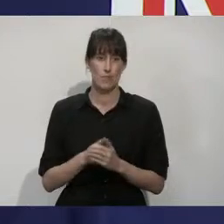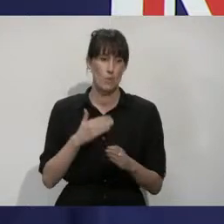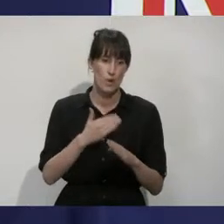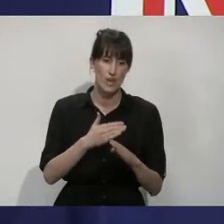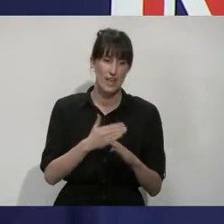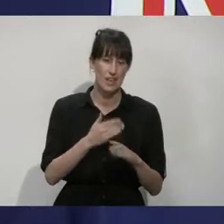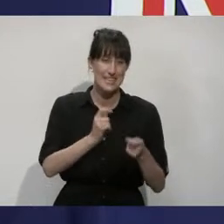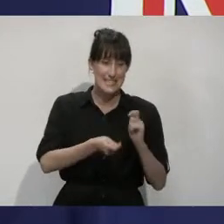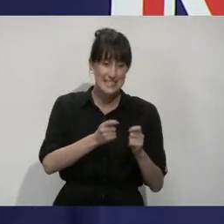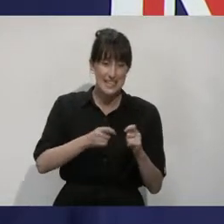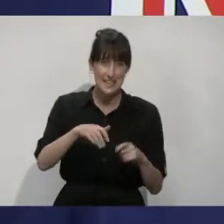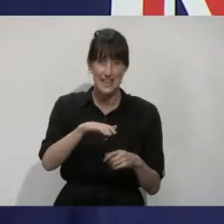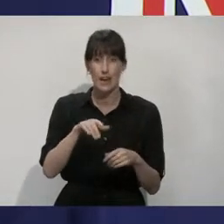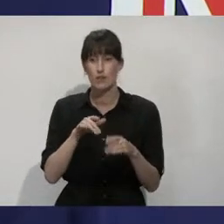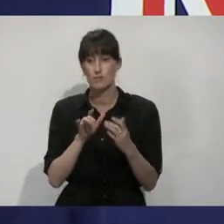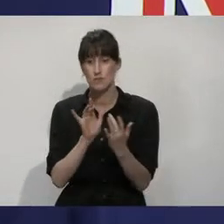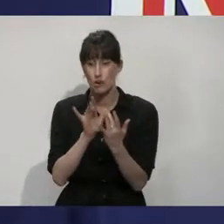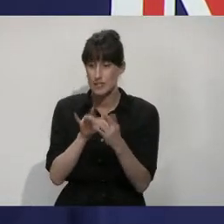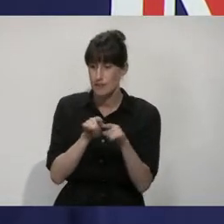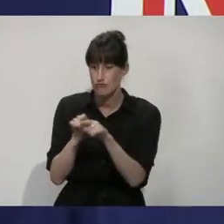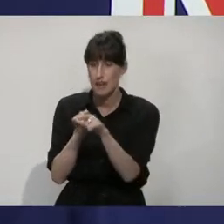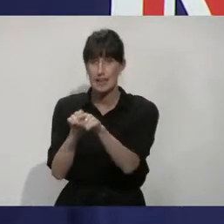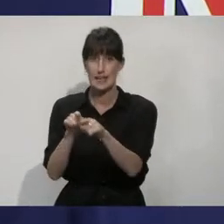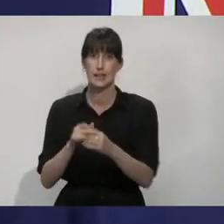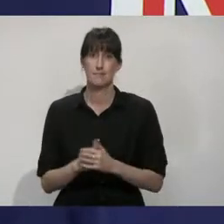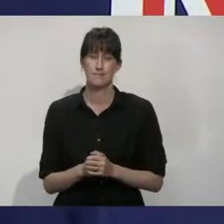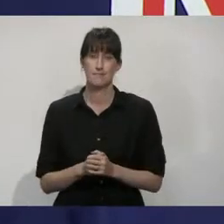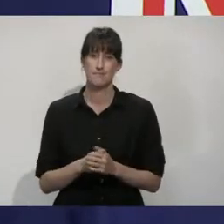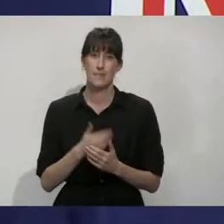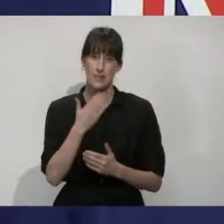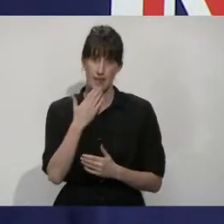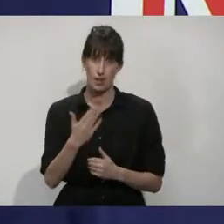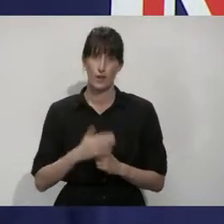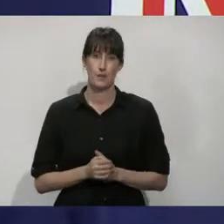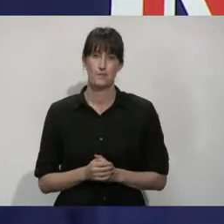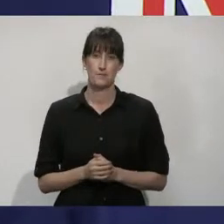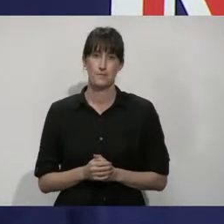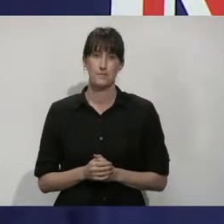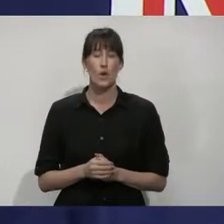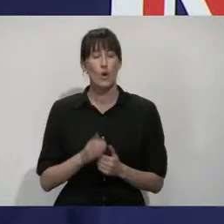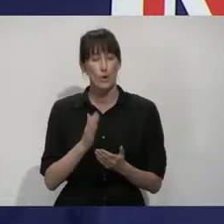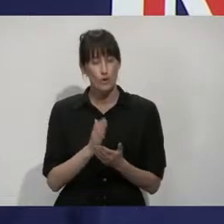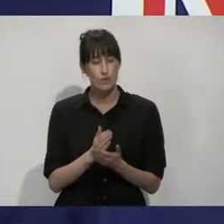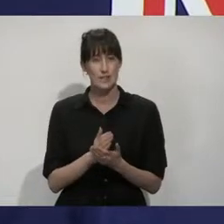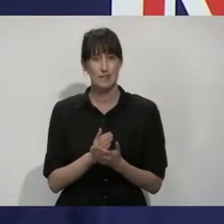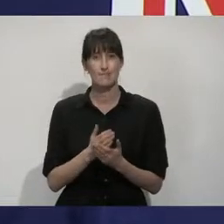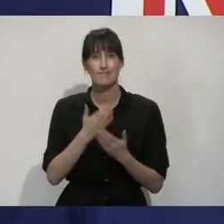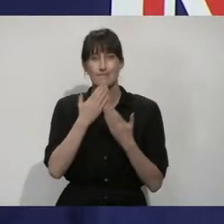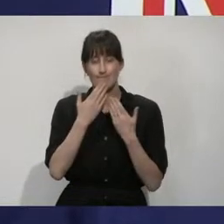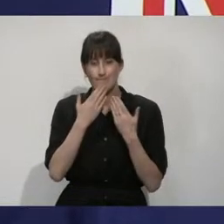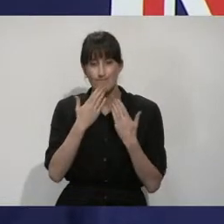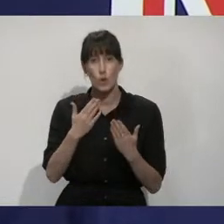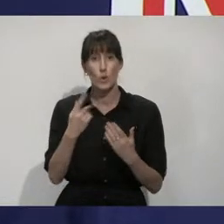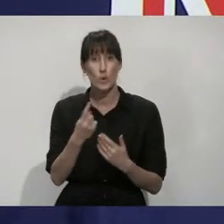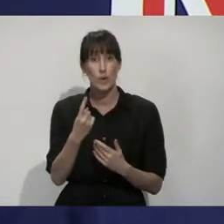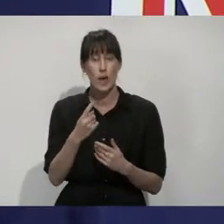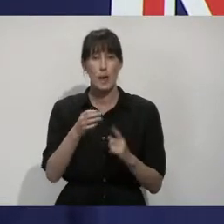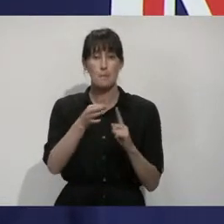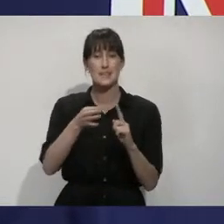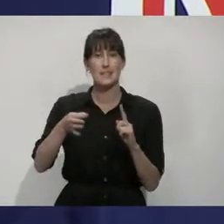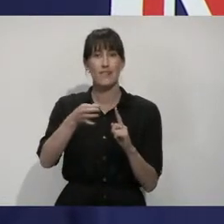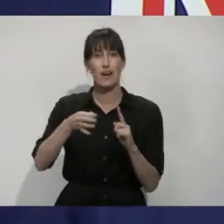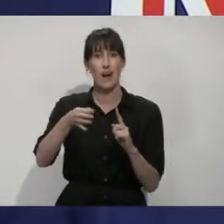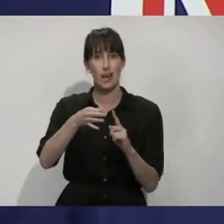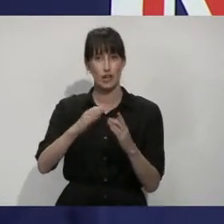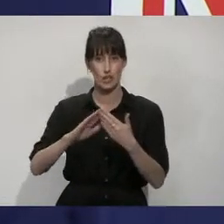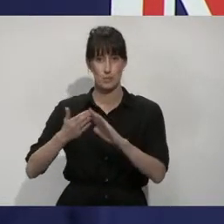on our testing and contact tracing systems. I do also want to particularly acknowledge the Pacific community. I know that Pacific